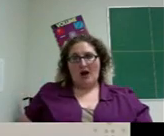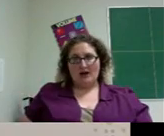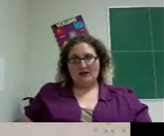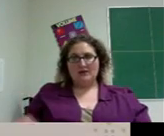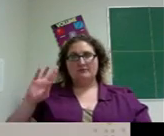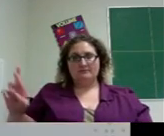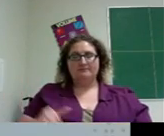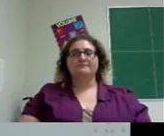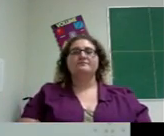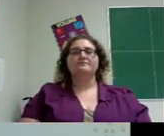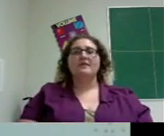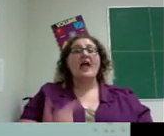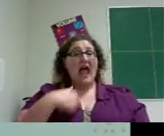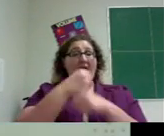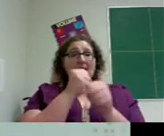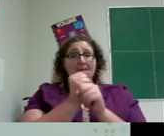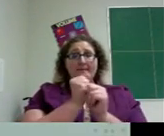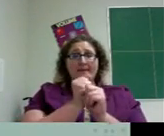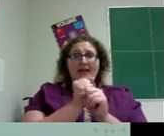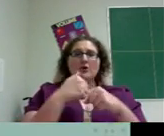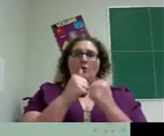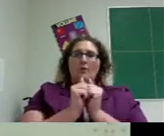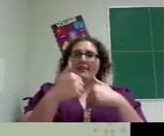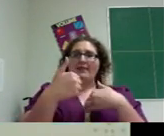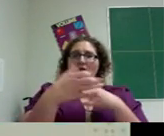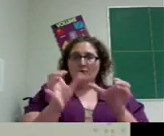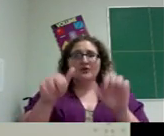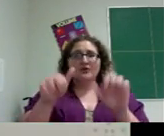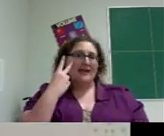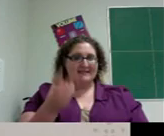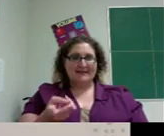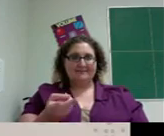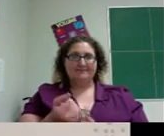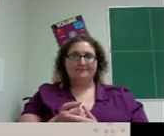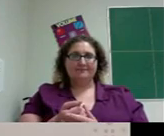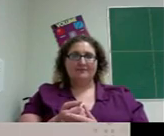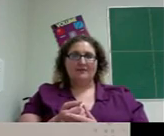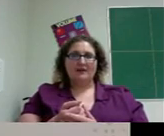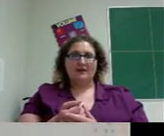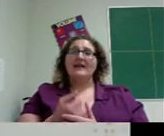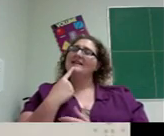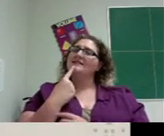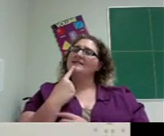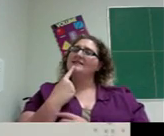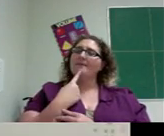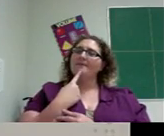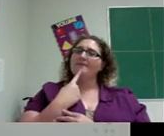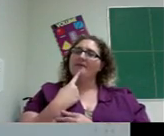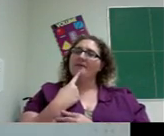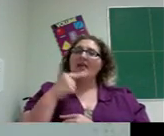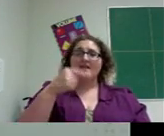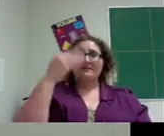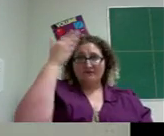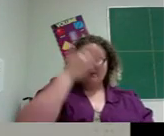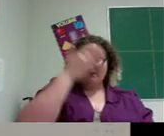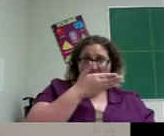isometric drawing out of cubes that you can see right here. Okay, now it said that this was the front and this is the right side. So here's